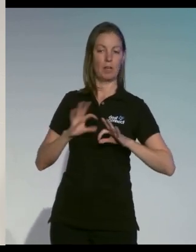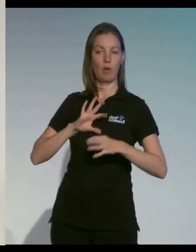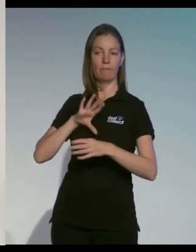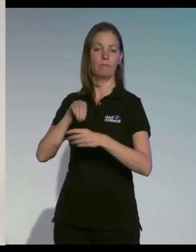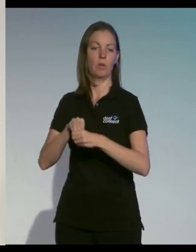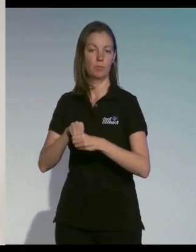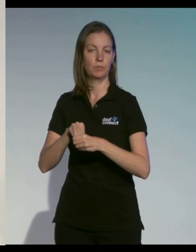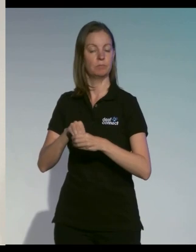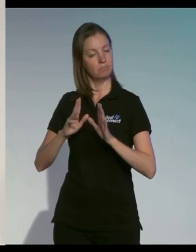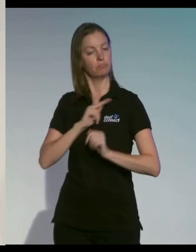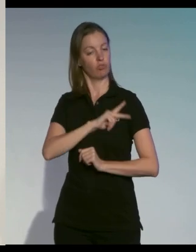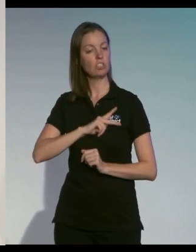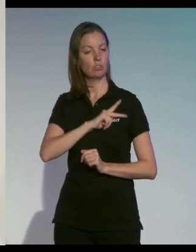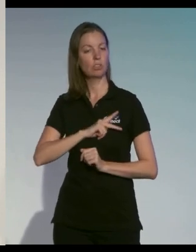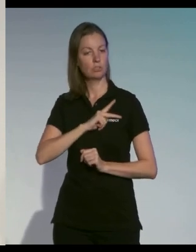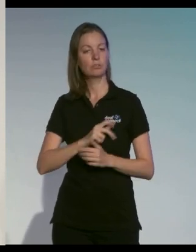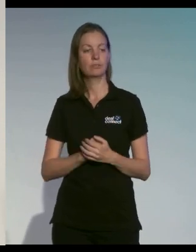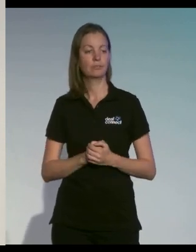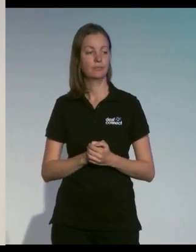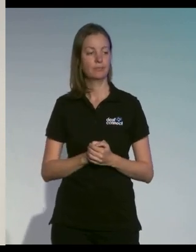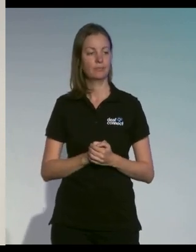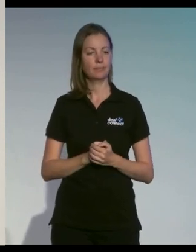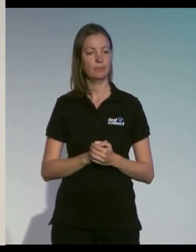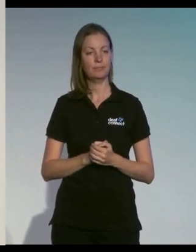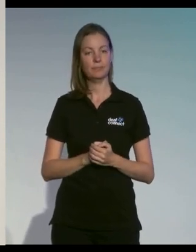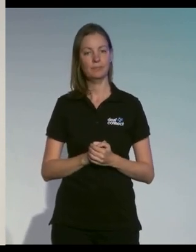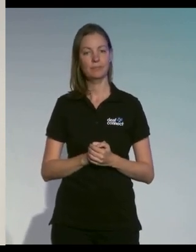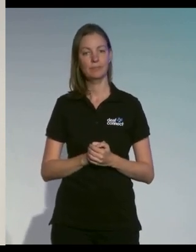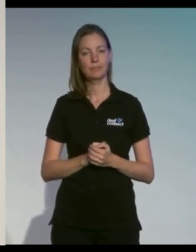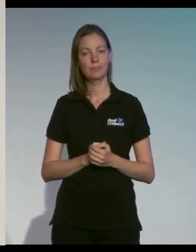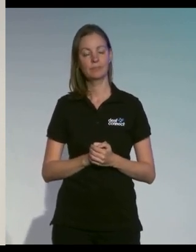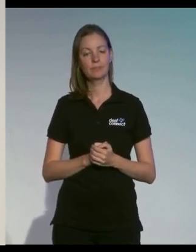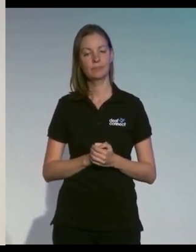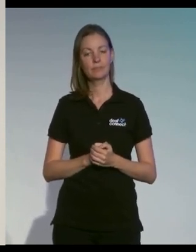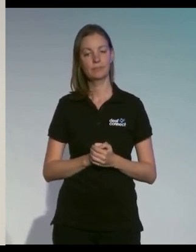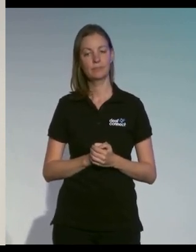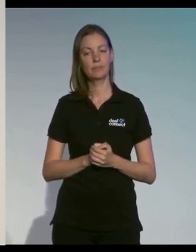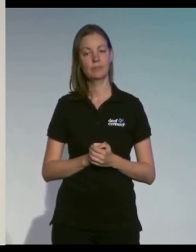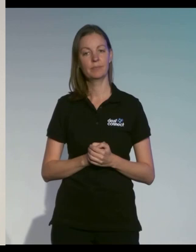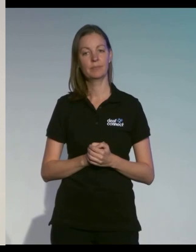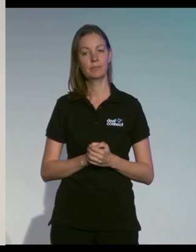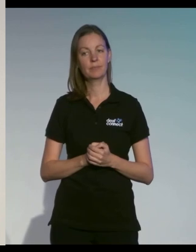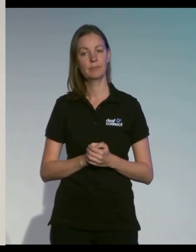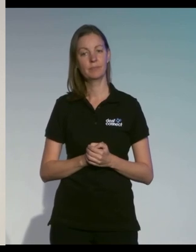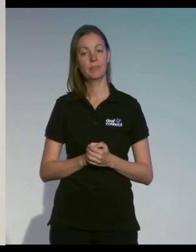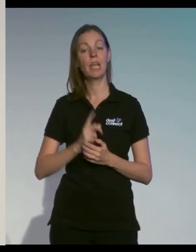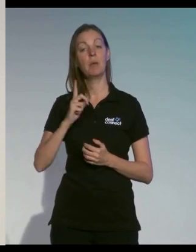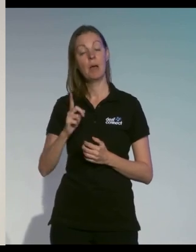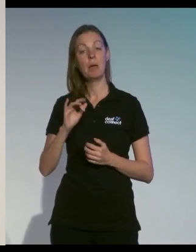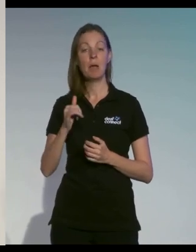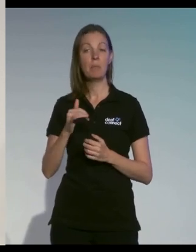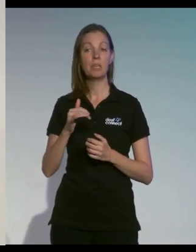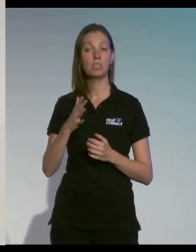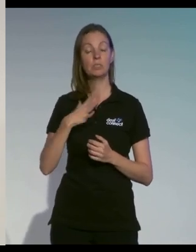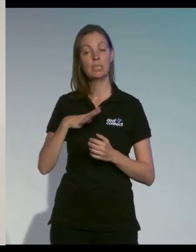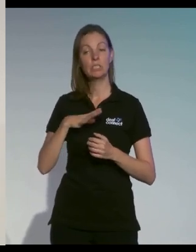part. That was what professionalism required. But the lesson may be that you have